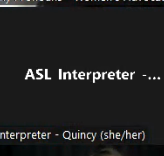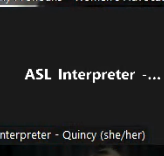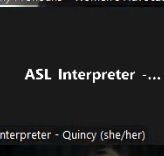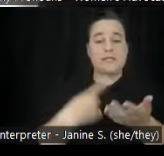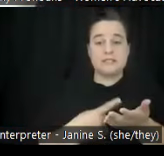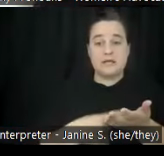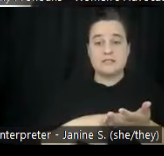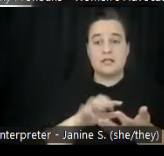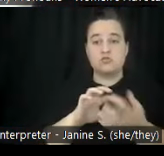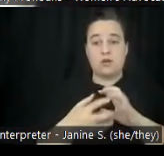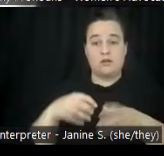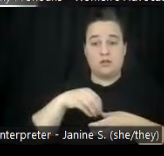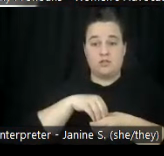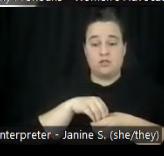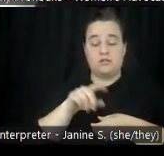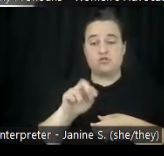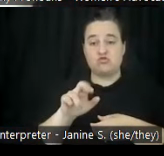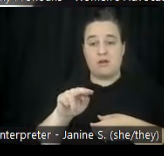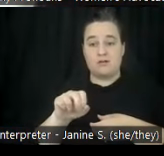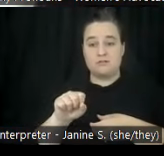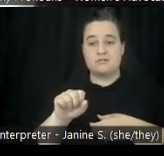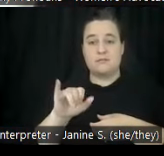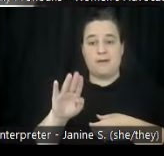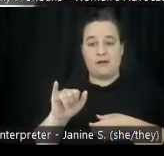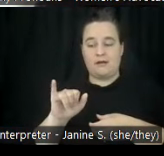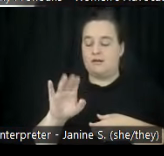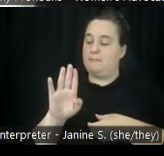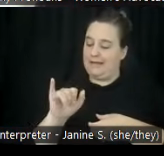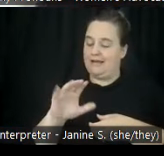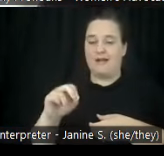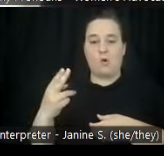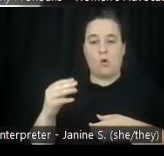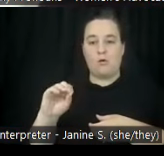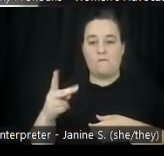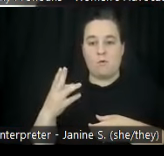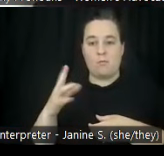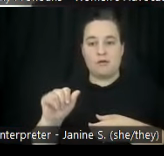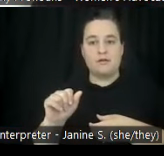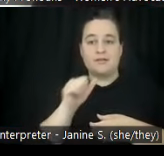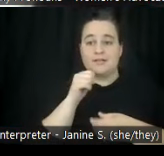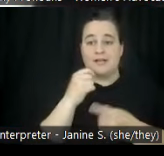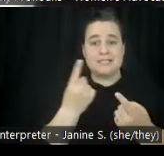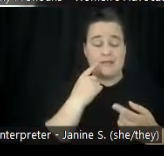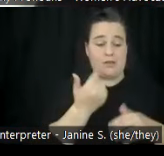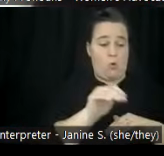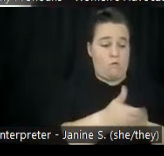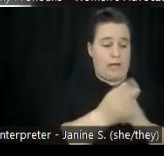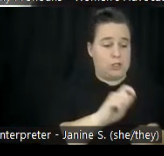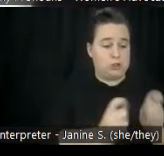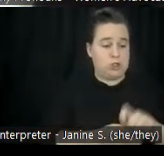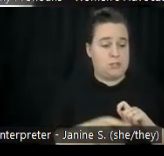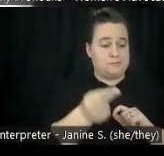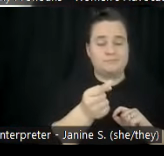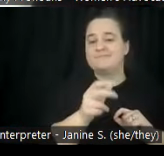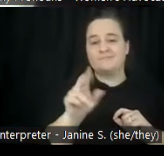internalized homophobia, biphobia, and transphobia, we wanted to emphasize that it is not something that happens overnight, and it may